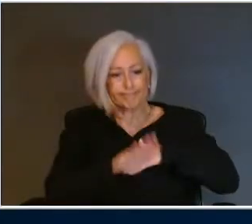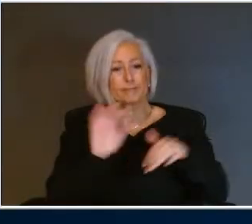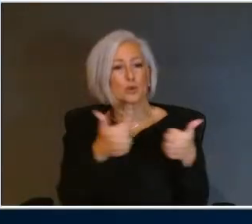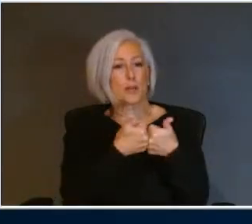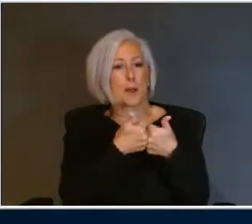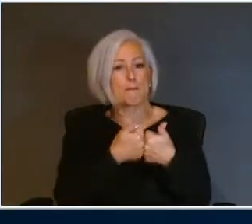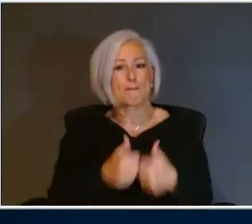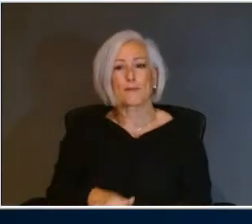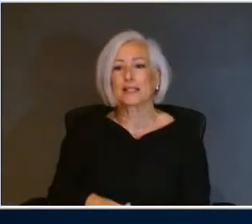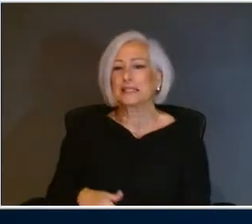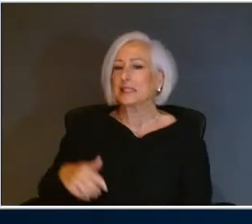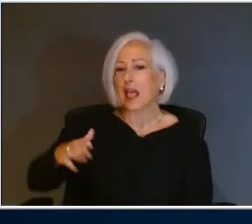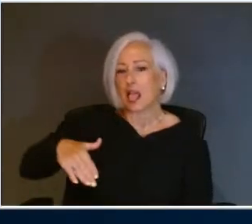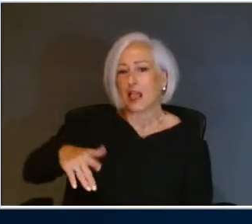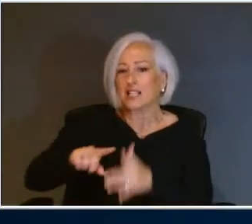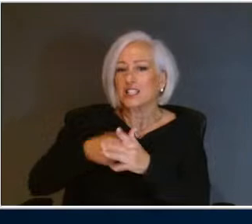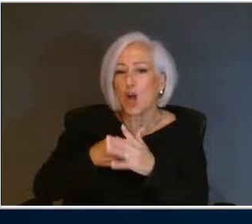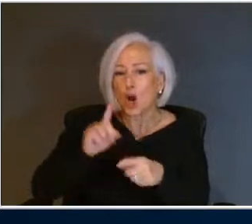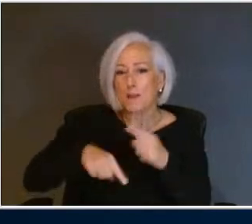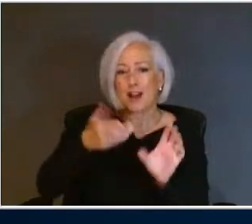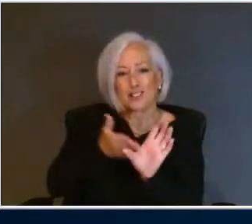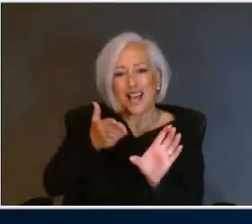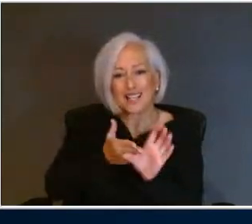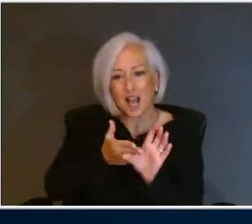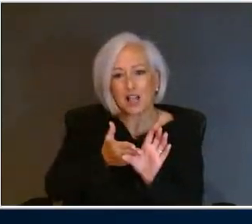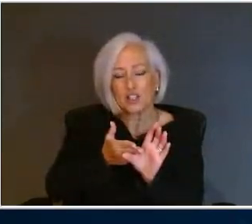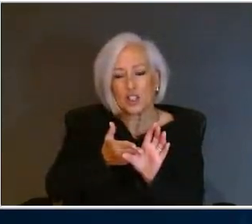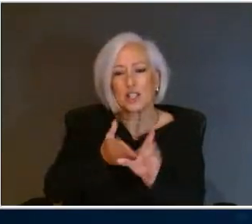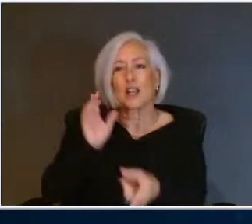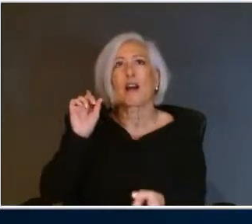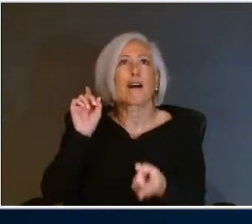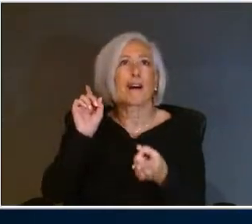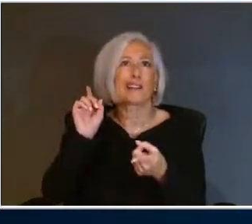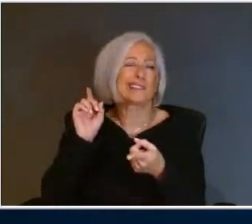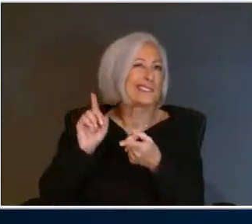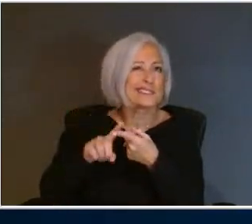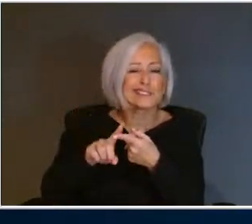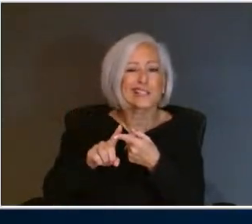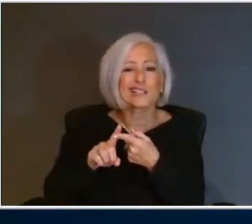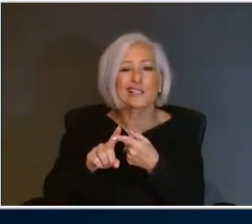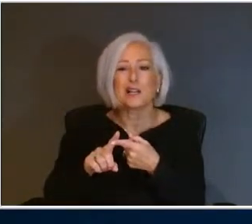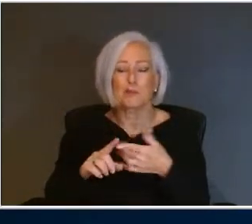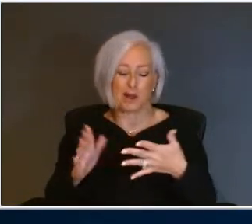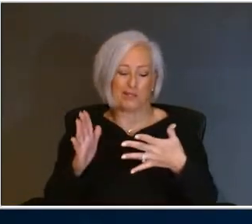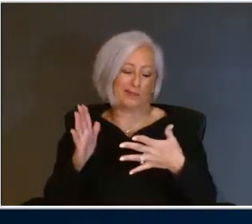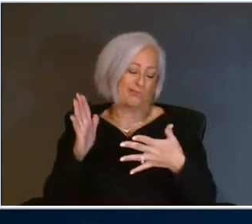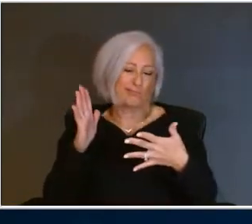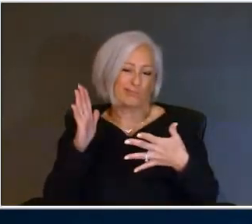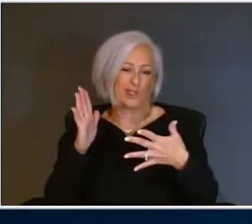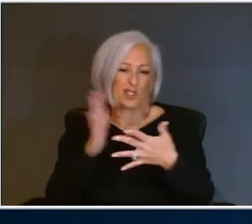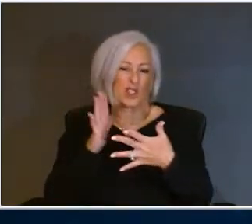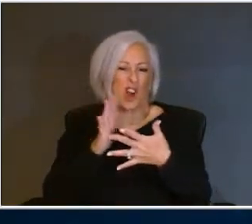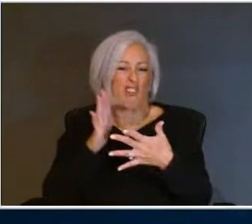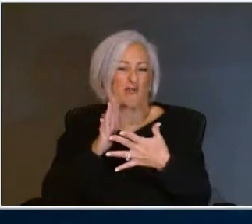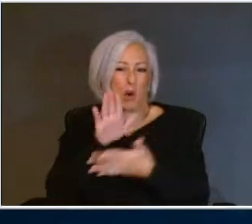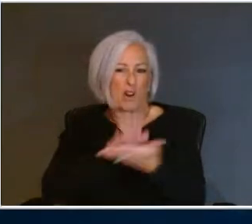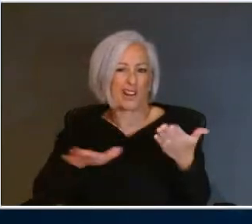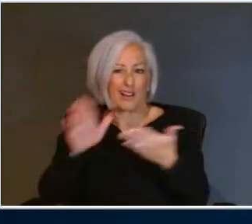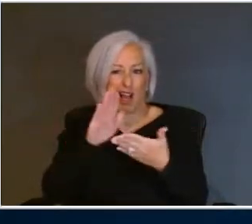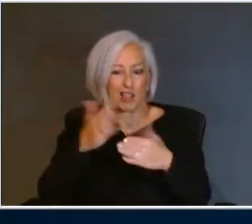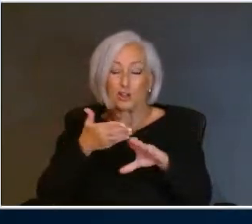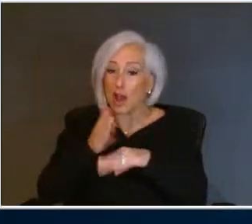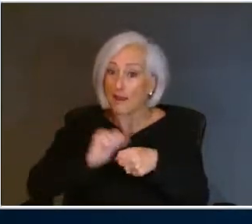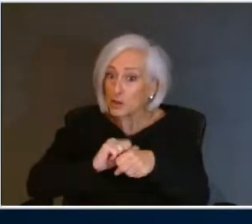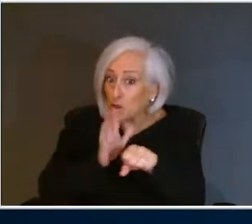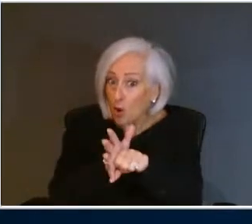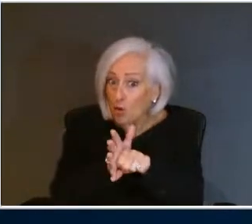about more like the psychology and sports psych until I was probably a sophomore in college, like post-COVID. I never really thought about it as